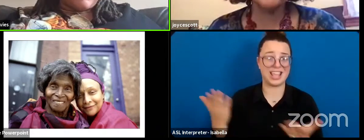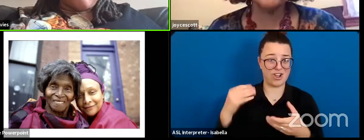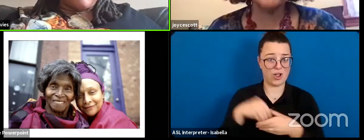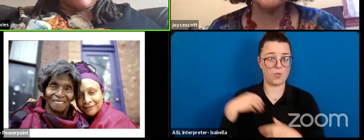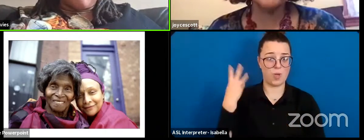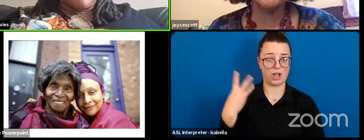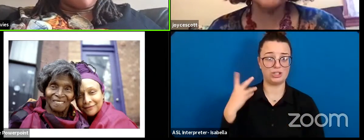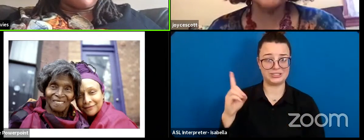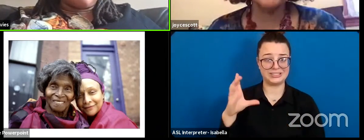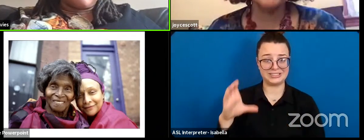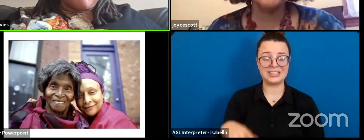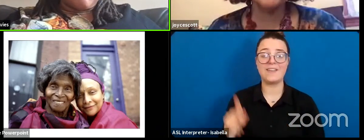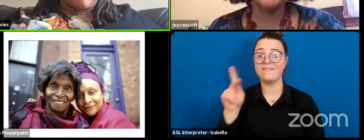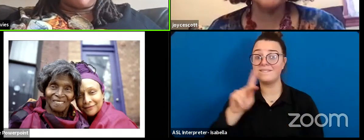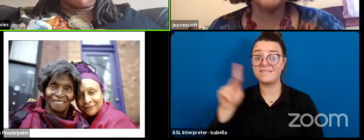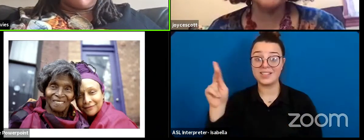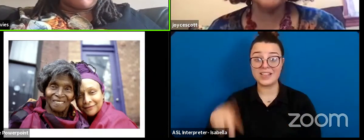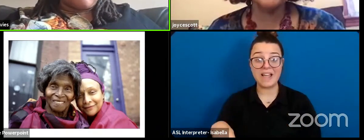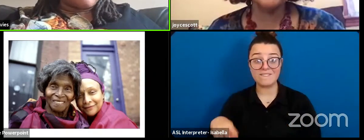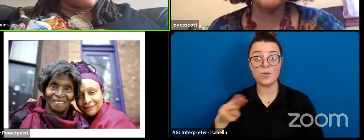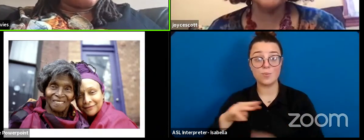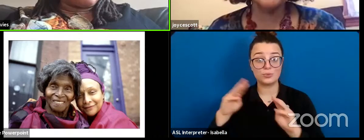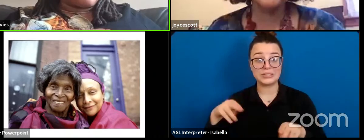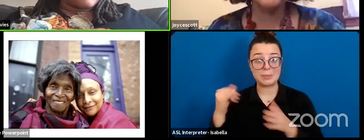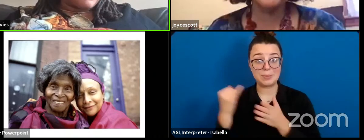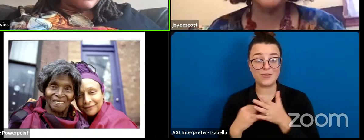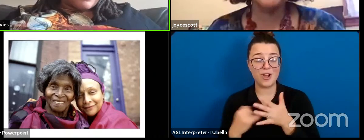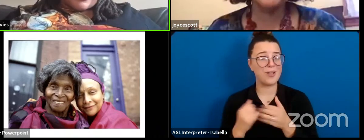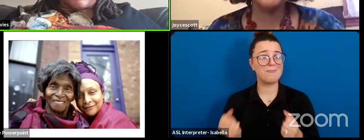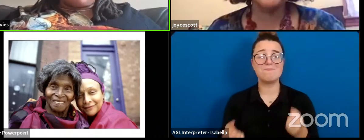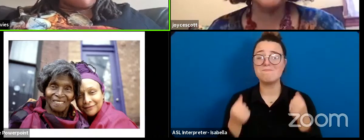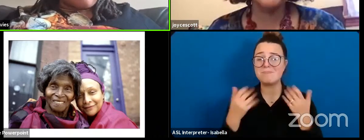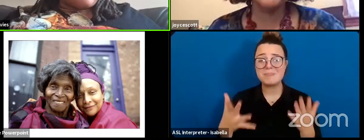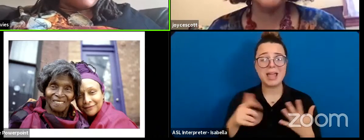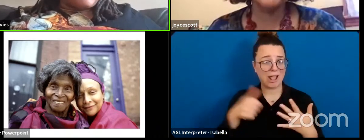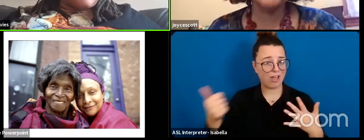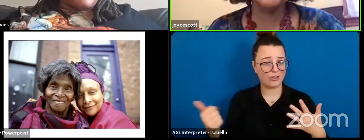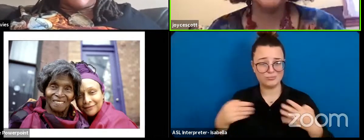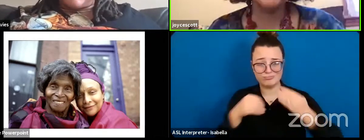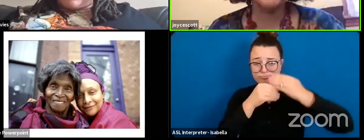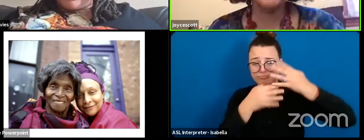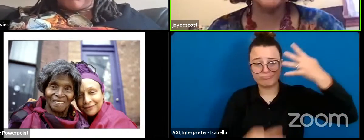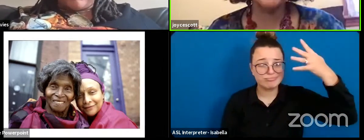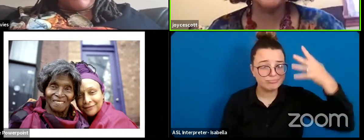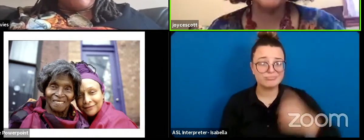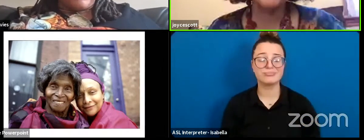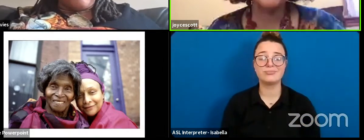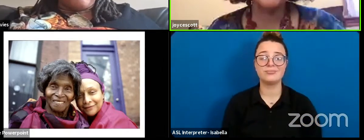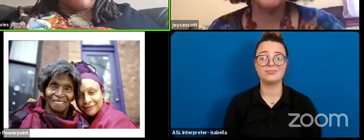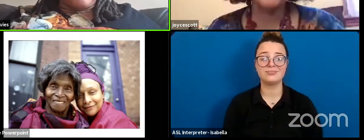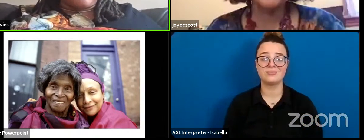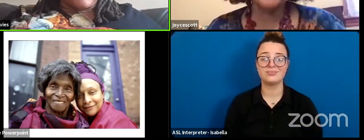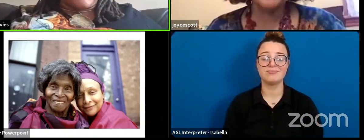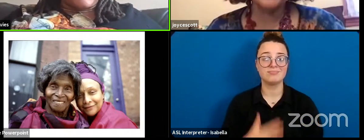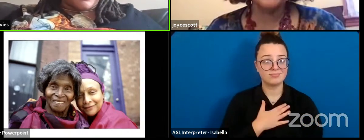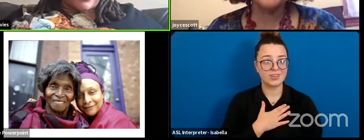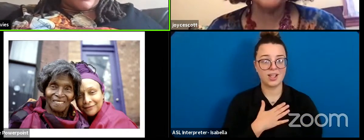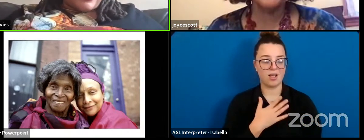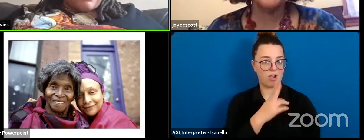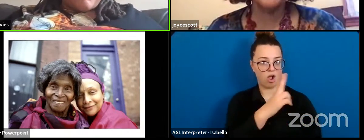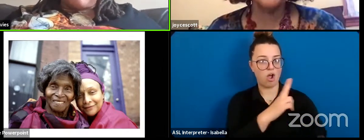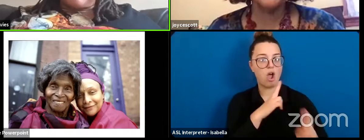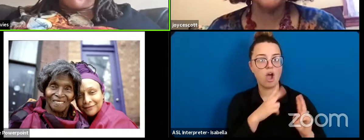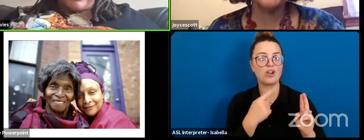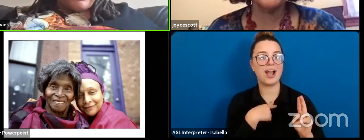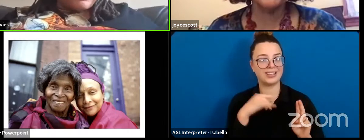D.C., the Philadelphia Museum of Art, among others. I had the privilege of conducting an oral history interview with Joyce J.